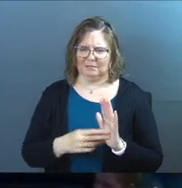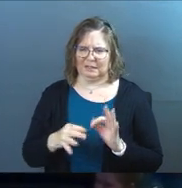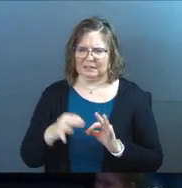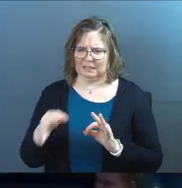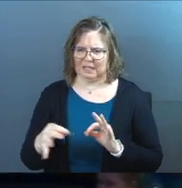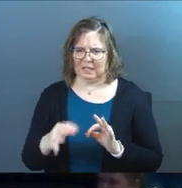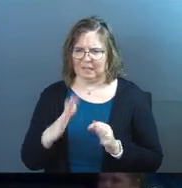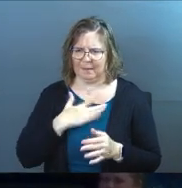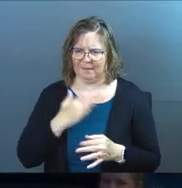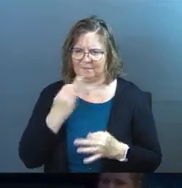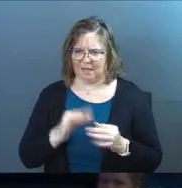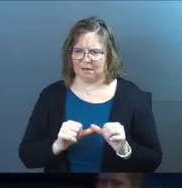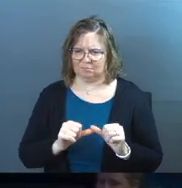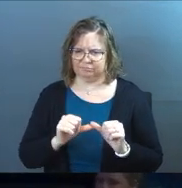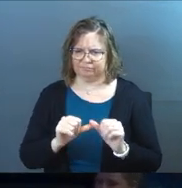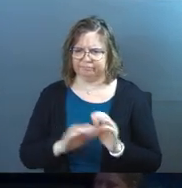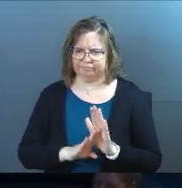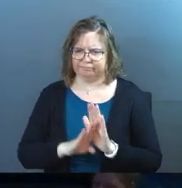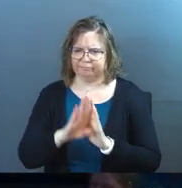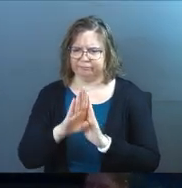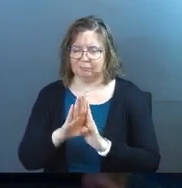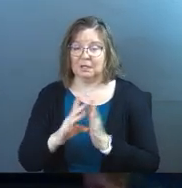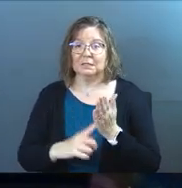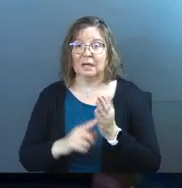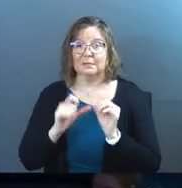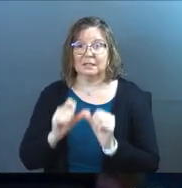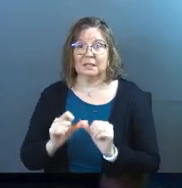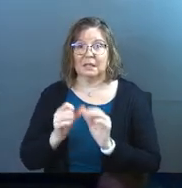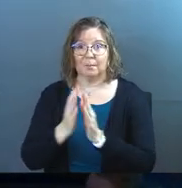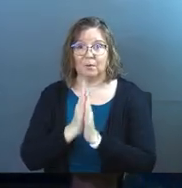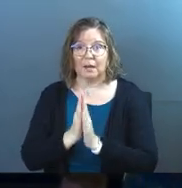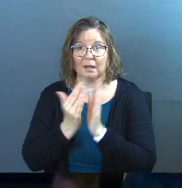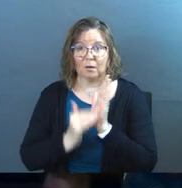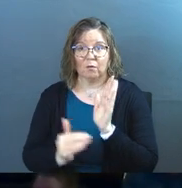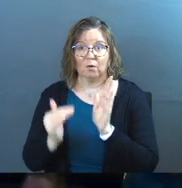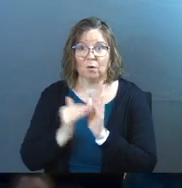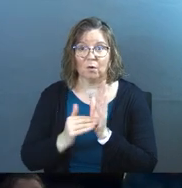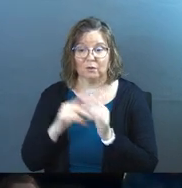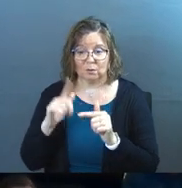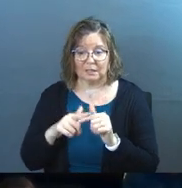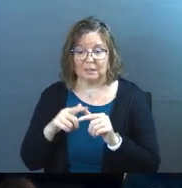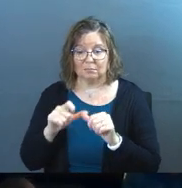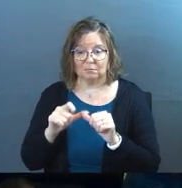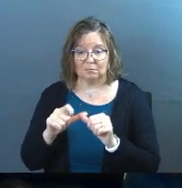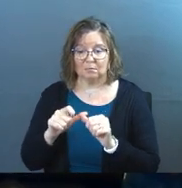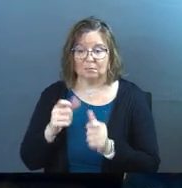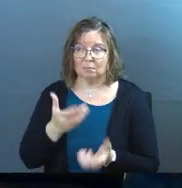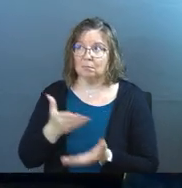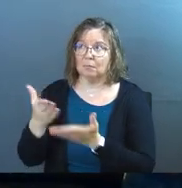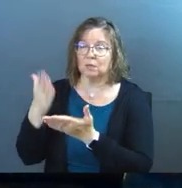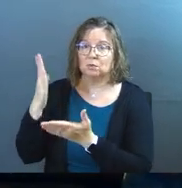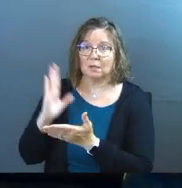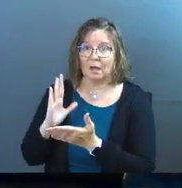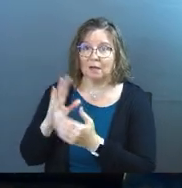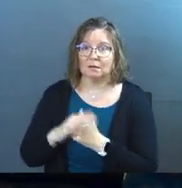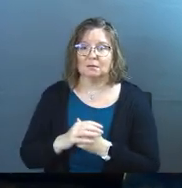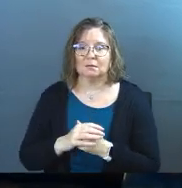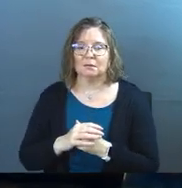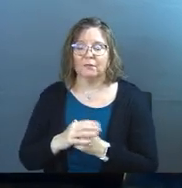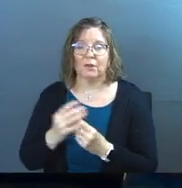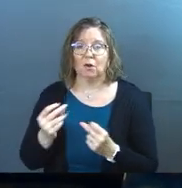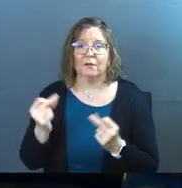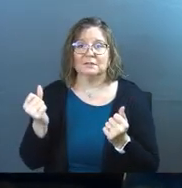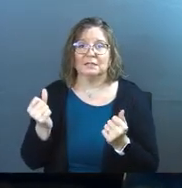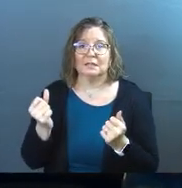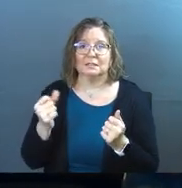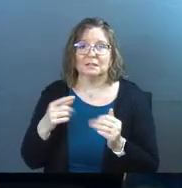my faith. Sometimes it's in the praying for the thing over and over and over again, and you keep taking it back to God, that all of